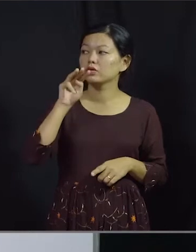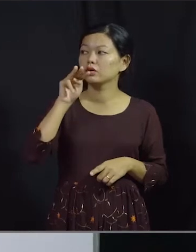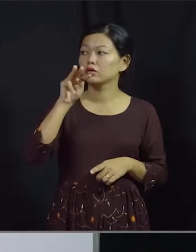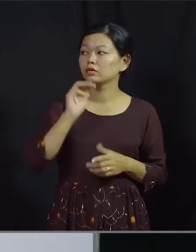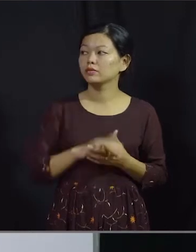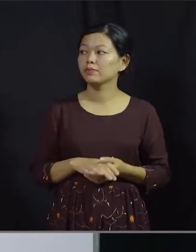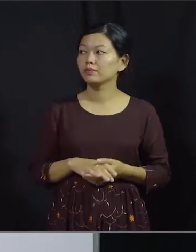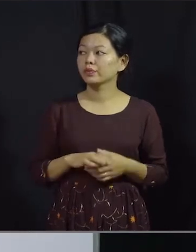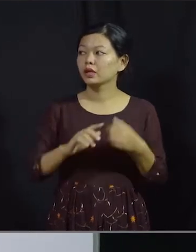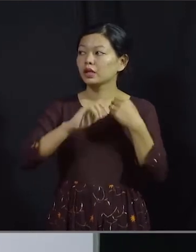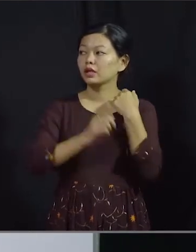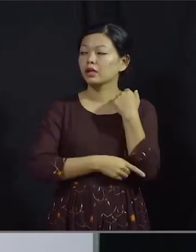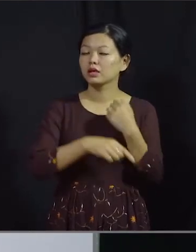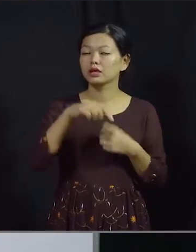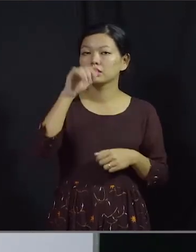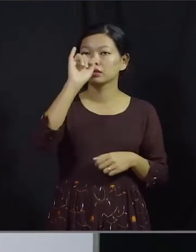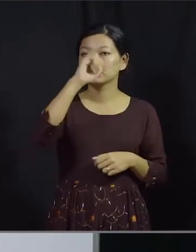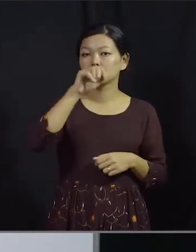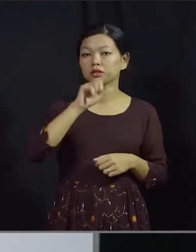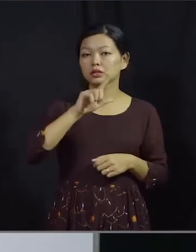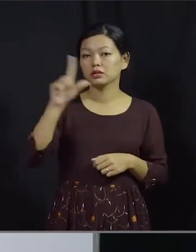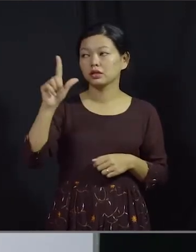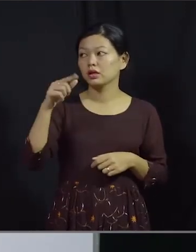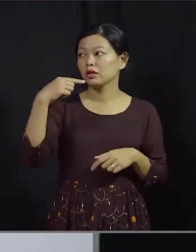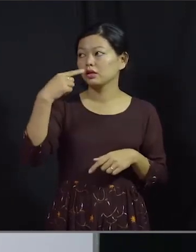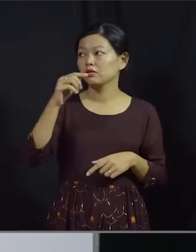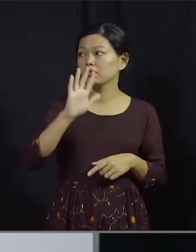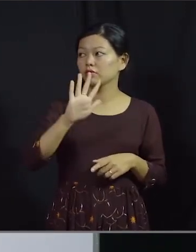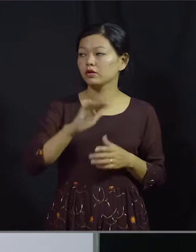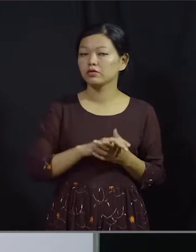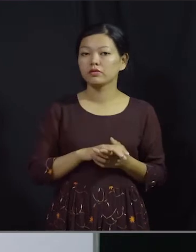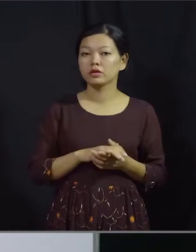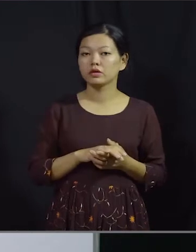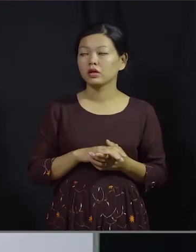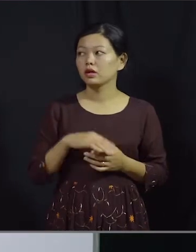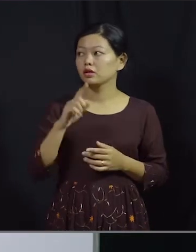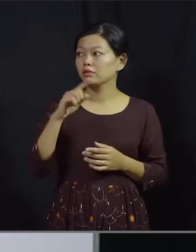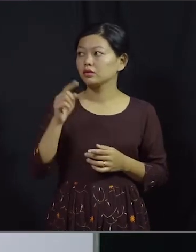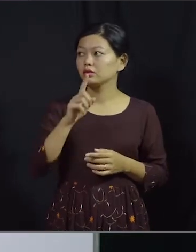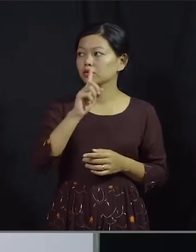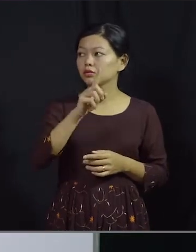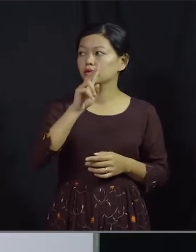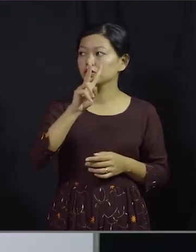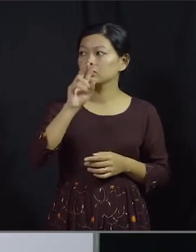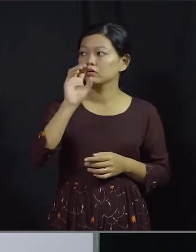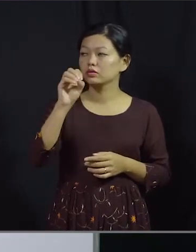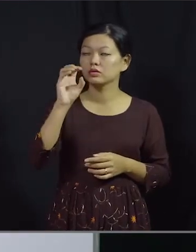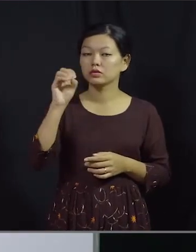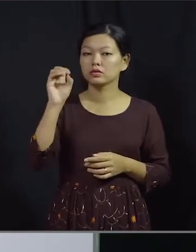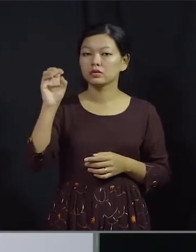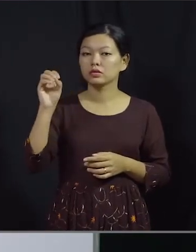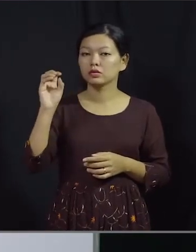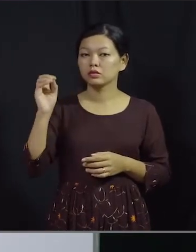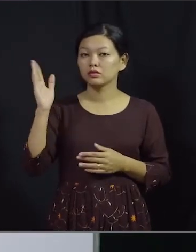it comes to 6 lakhs divided by 5, where the value of where the average profit is